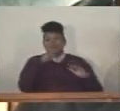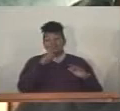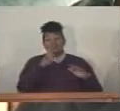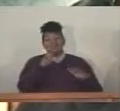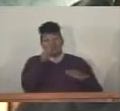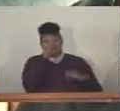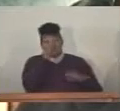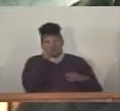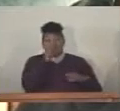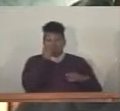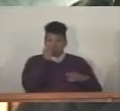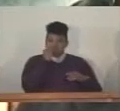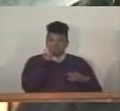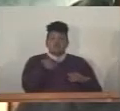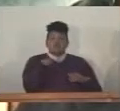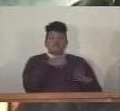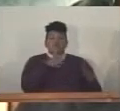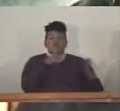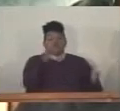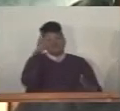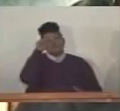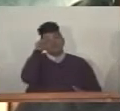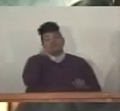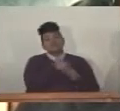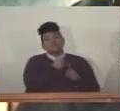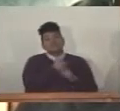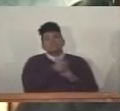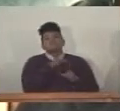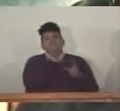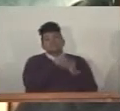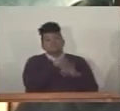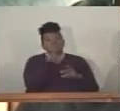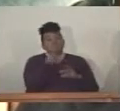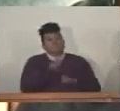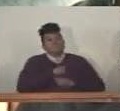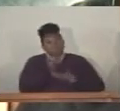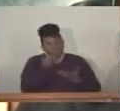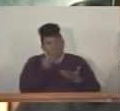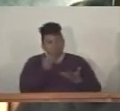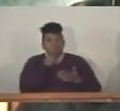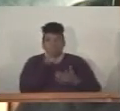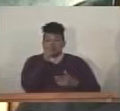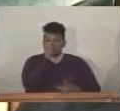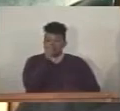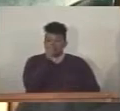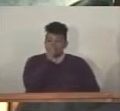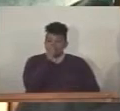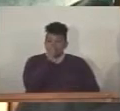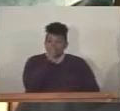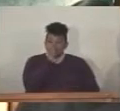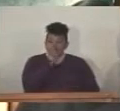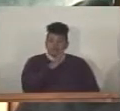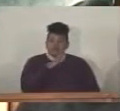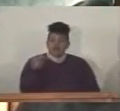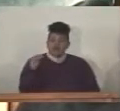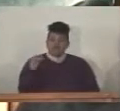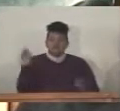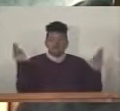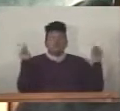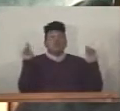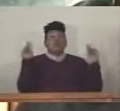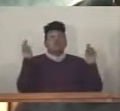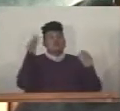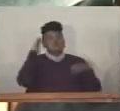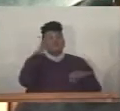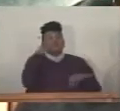unpoliced. In this regard, Mr. President, the voice of the communities, the voice of the wives, the mothers, the girlfriends, the friends,